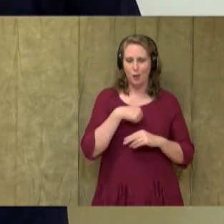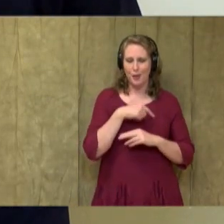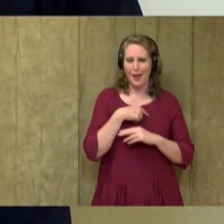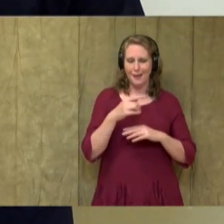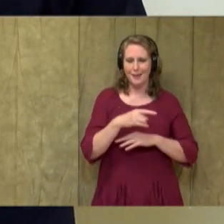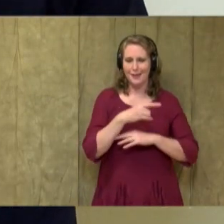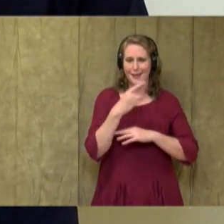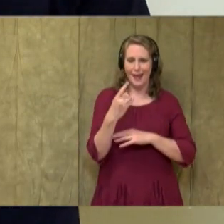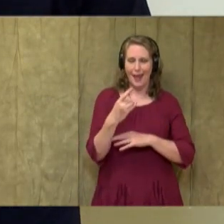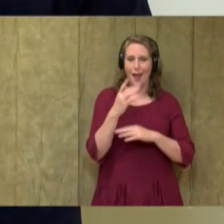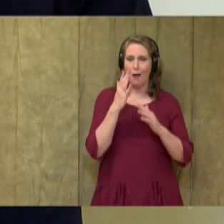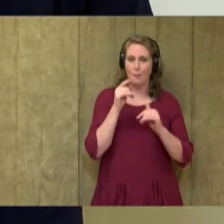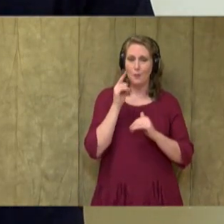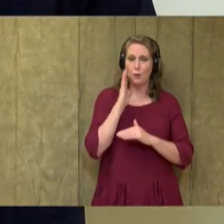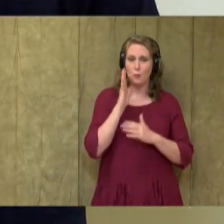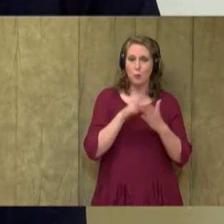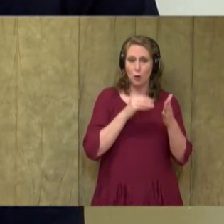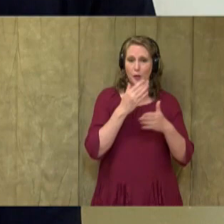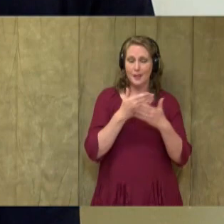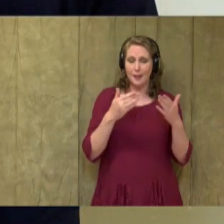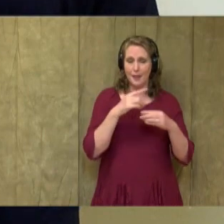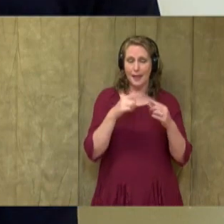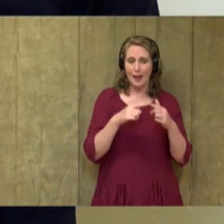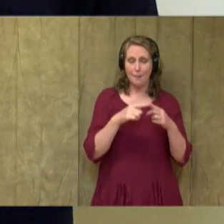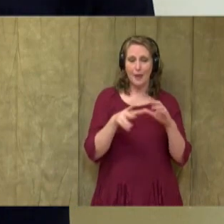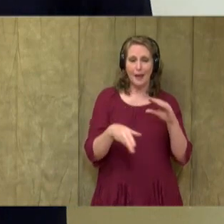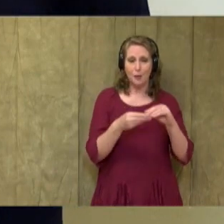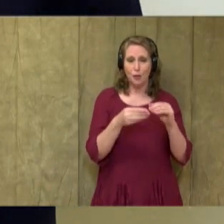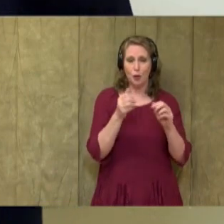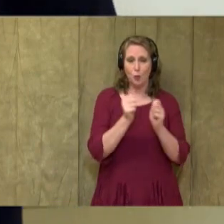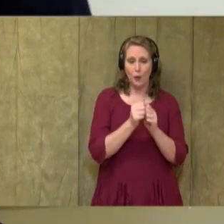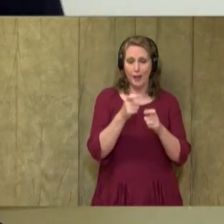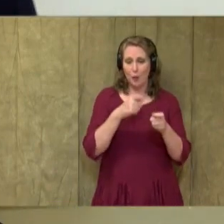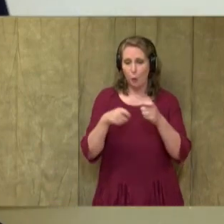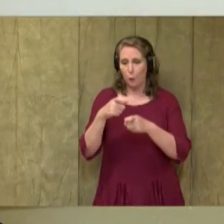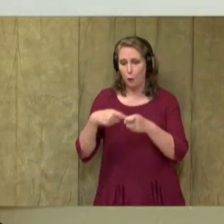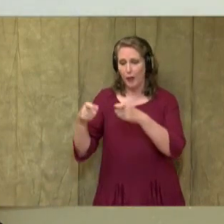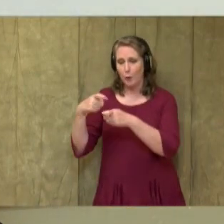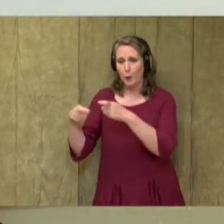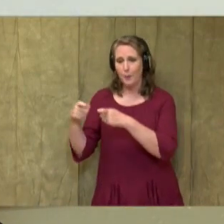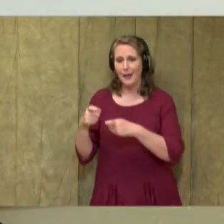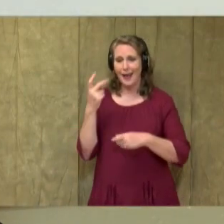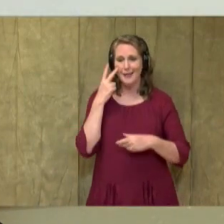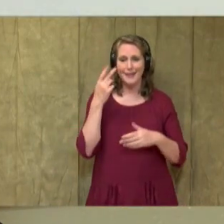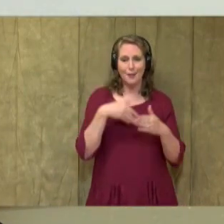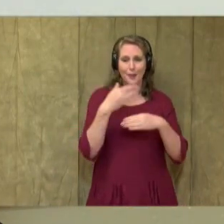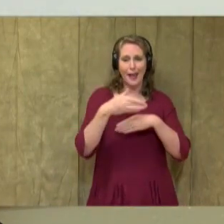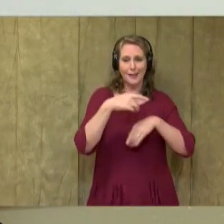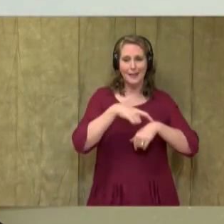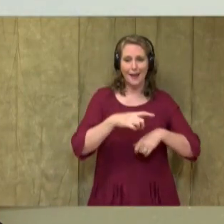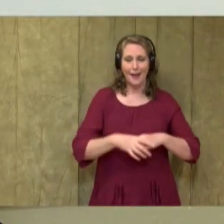watch today, and I hope that you learned something about addition with regrouping, and I will see you next time.